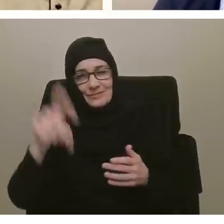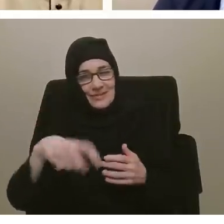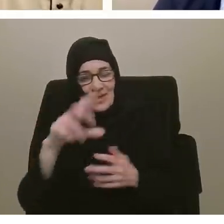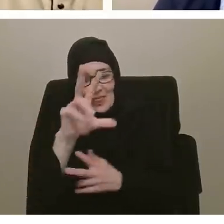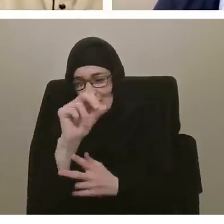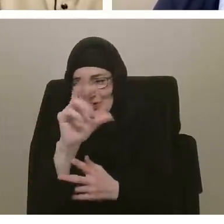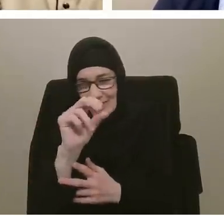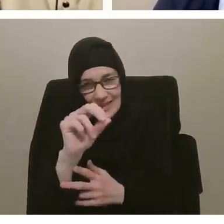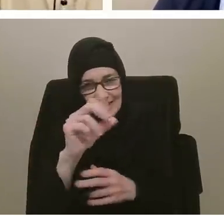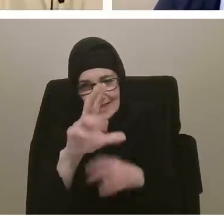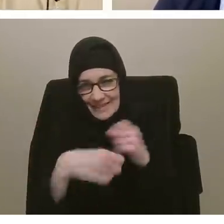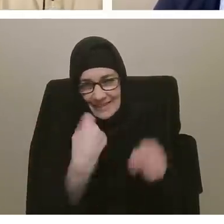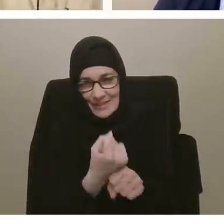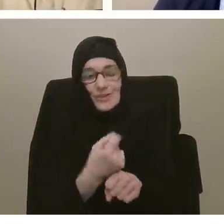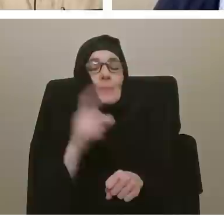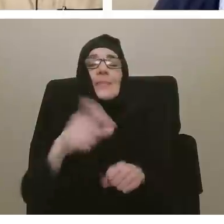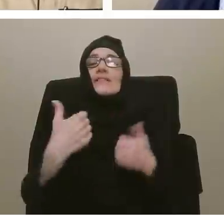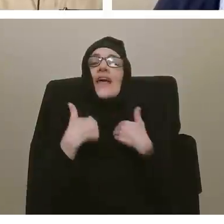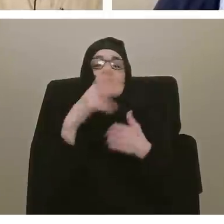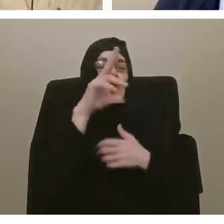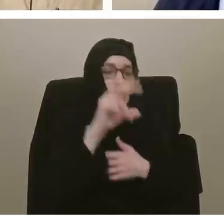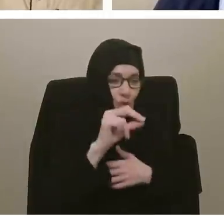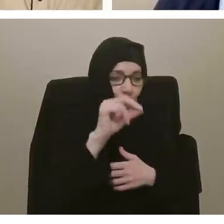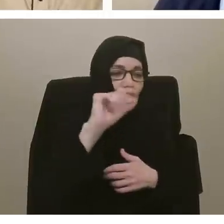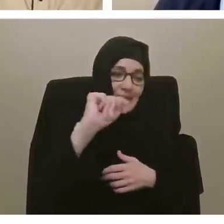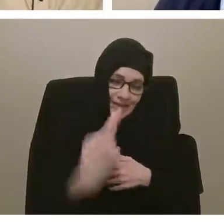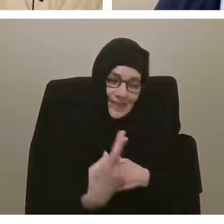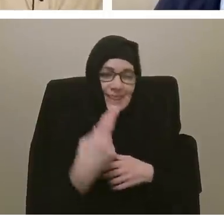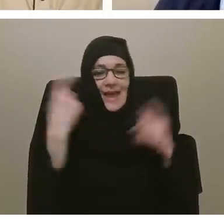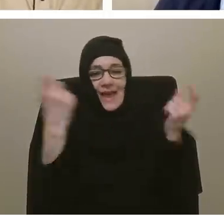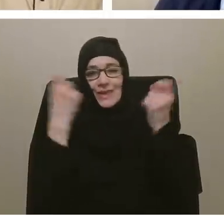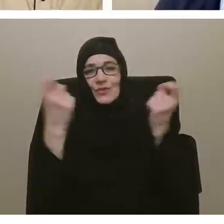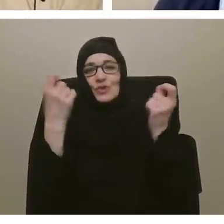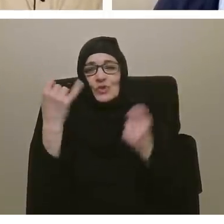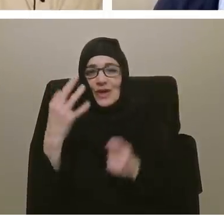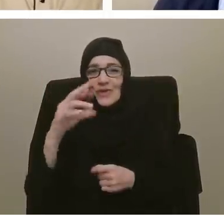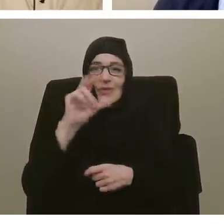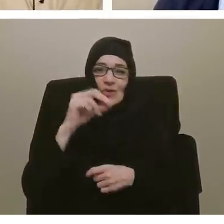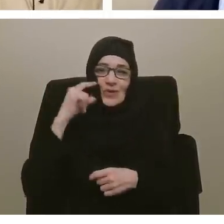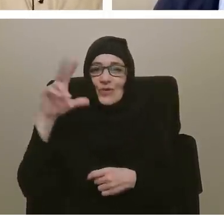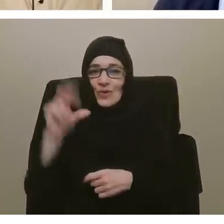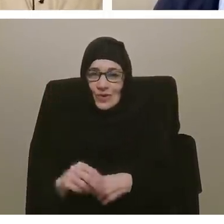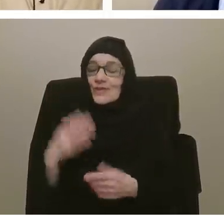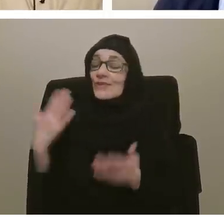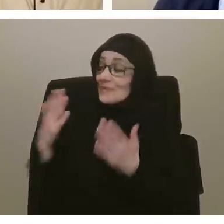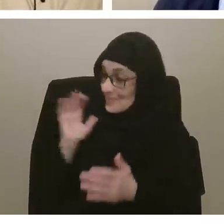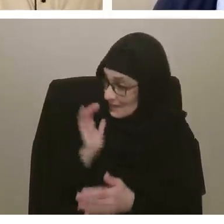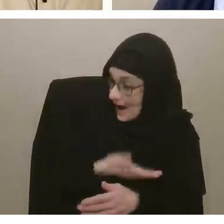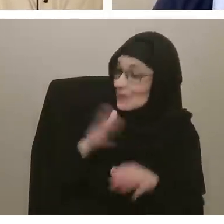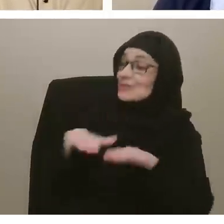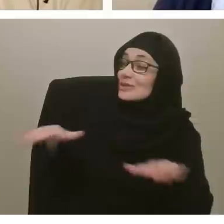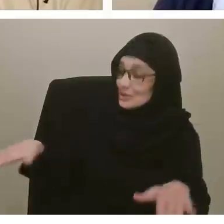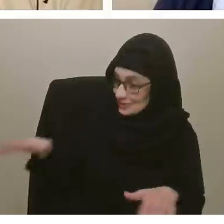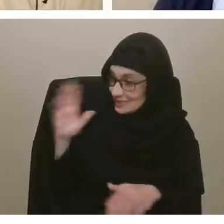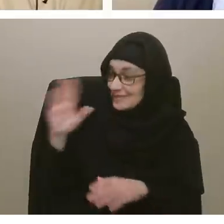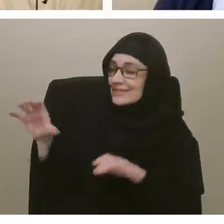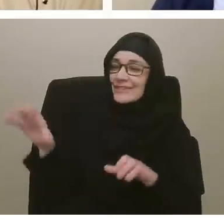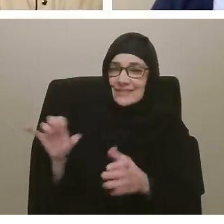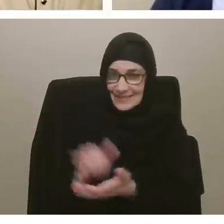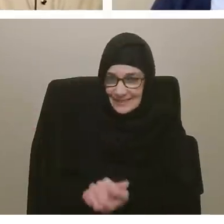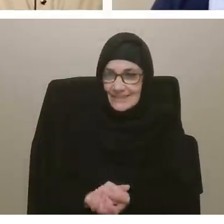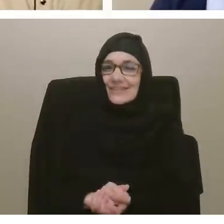you have to have the 30th anniversary of the 30 for 30. I just, you it's never really, know. It'll be our children, you know, giving time, so.